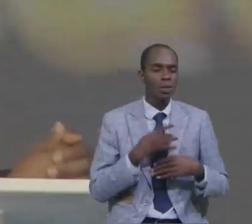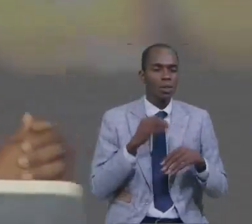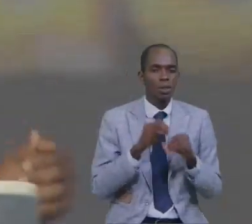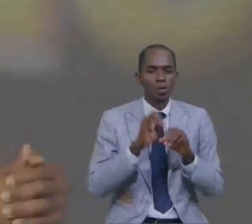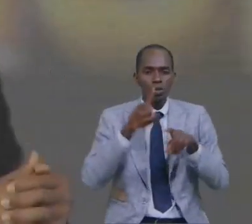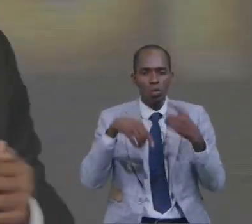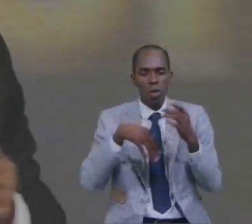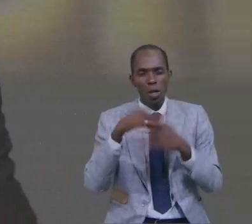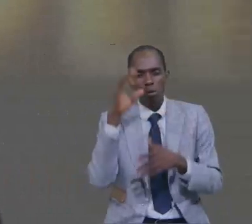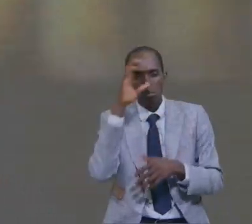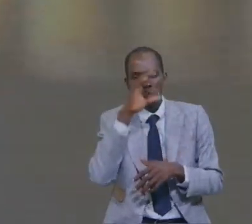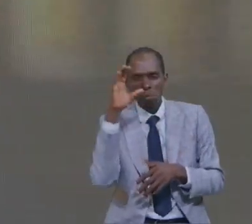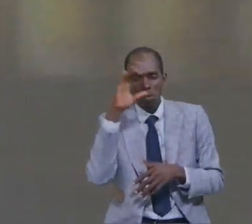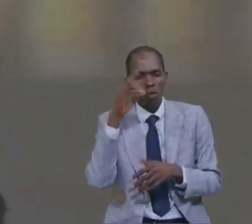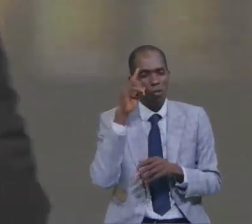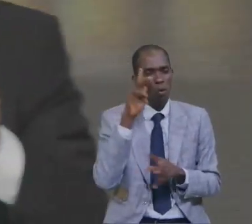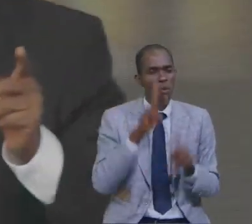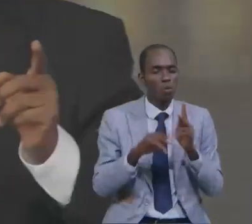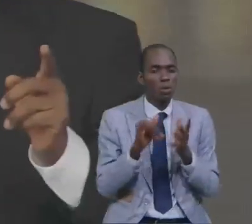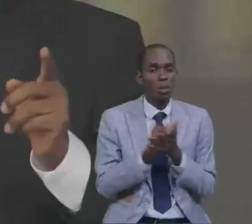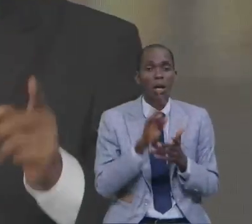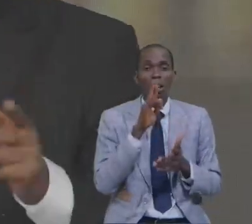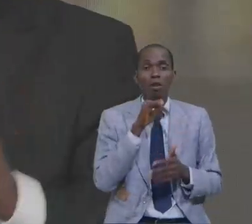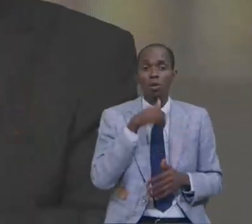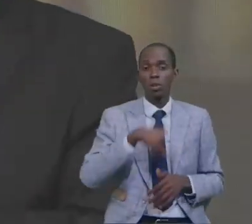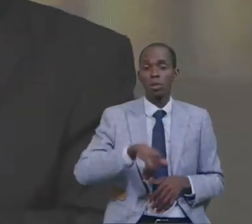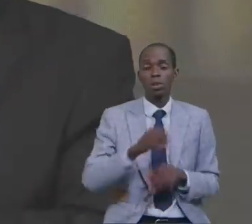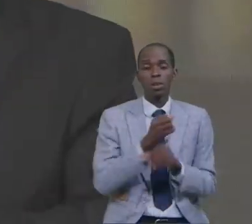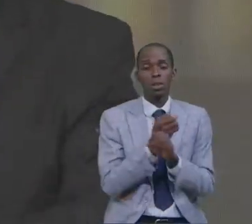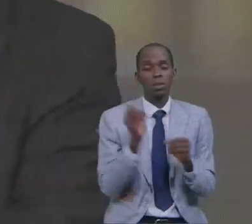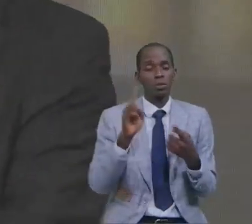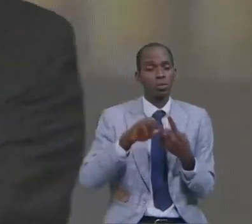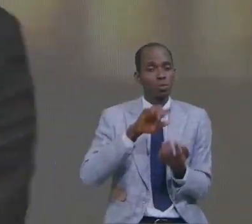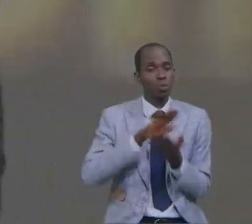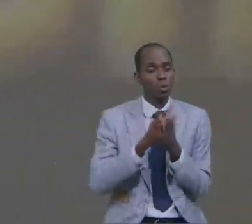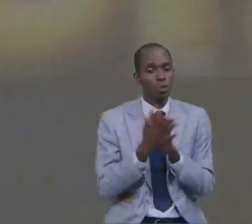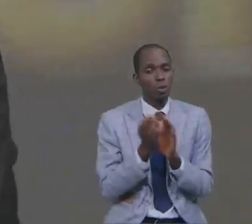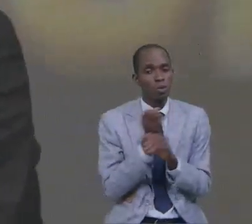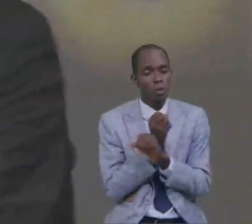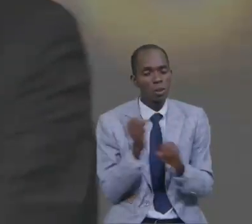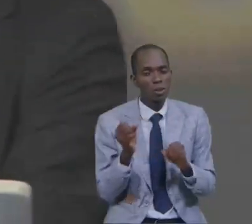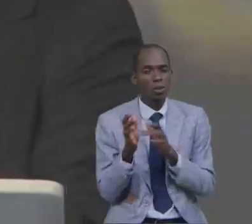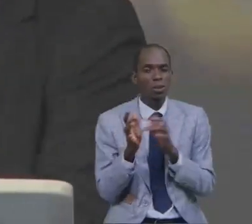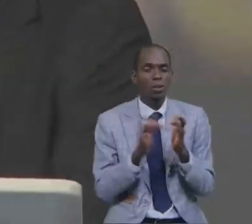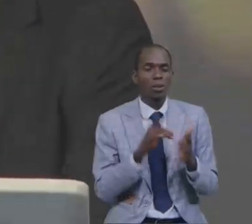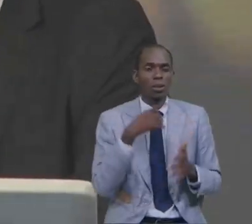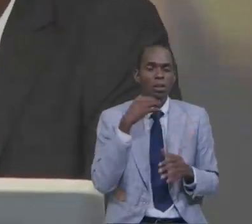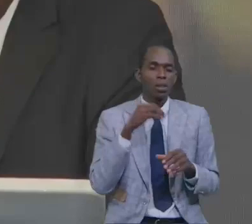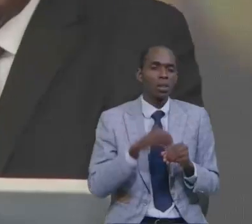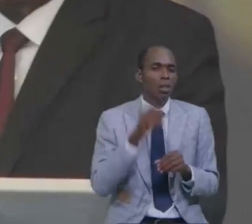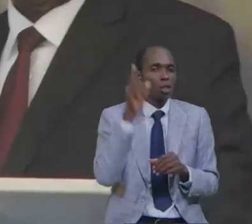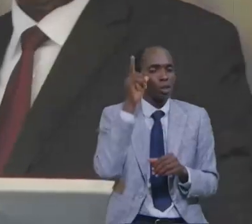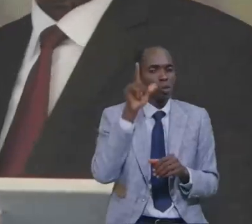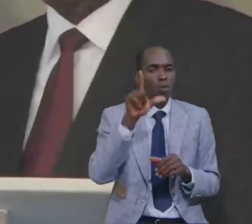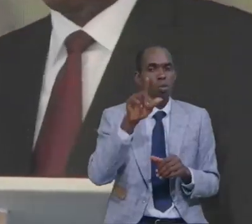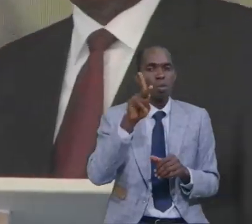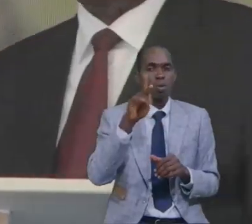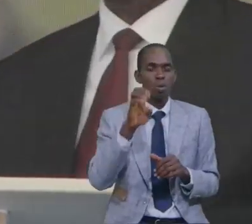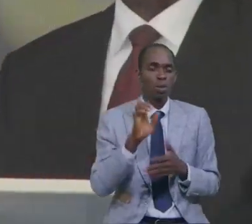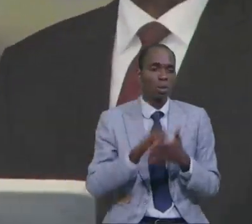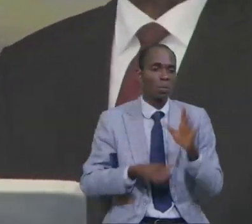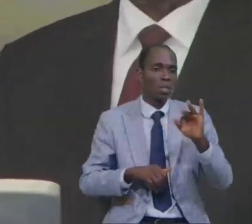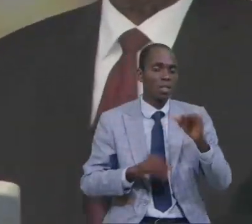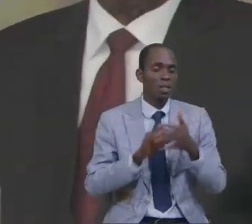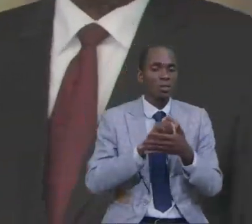chapter 19, verse 10, "For the Son of Man is come to seek and to